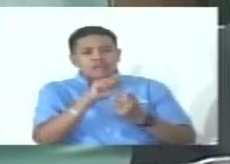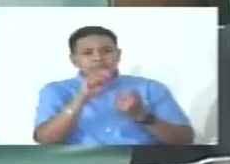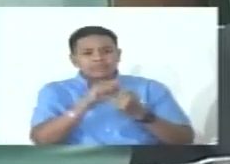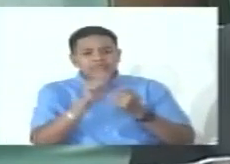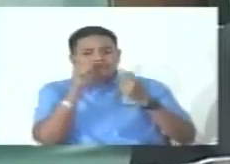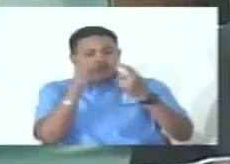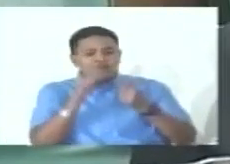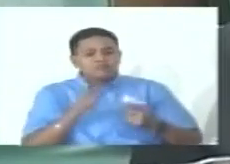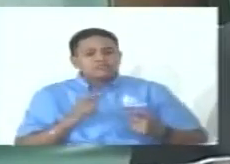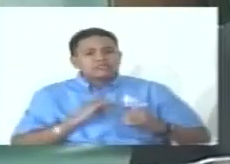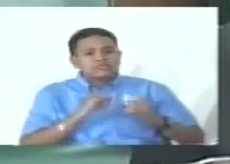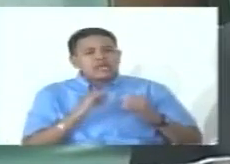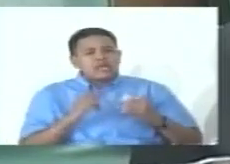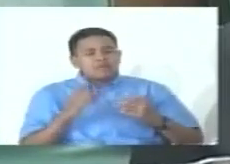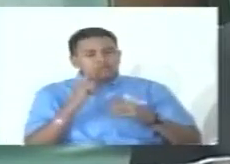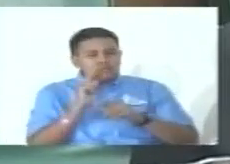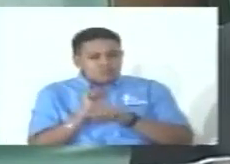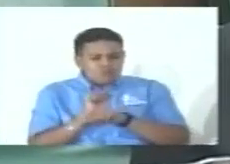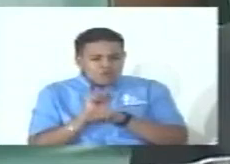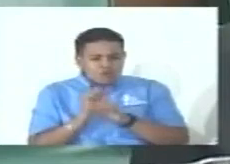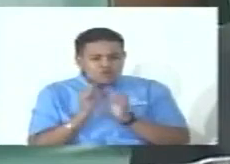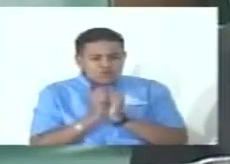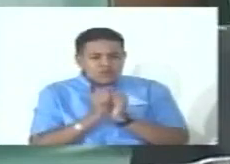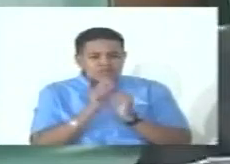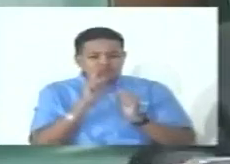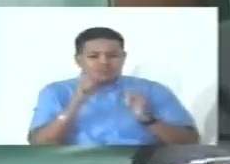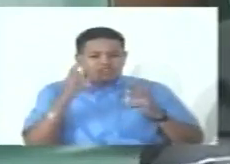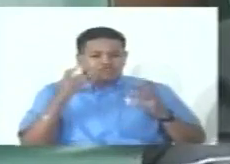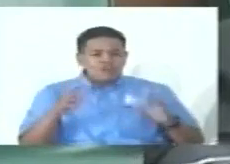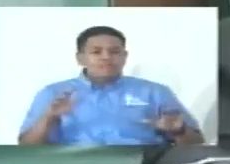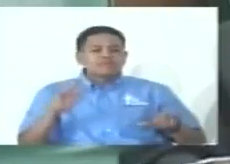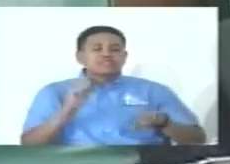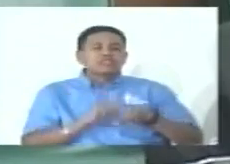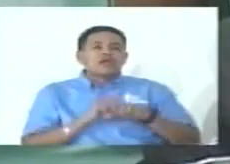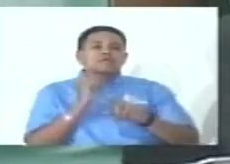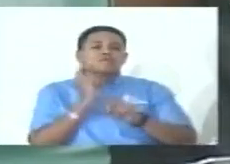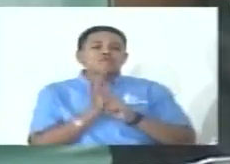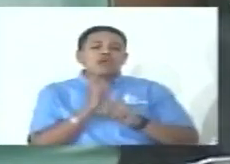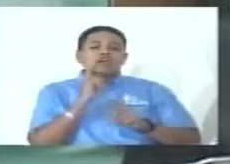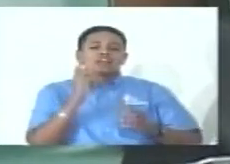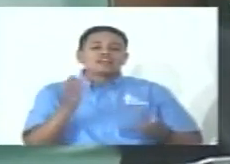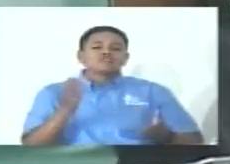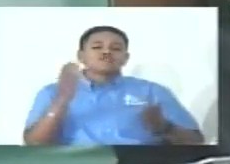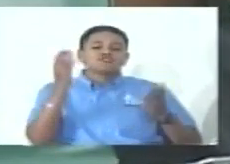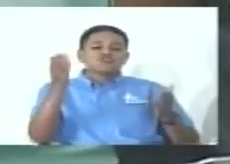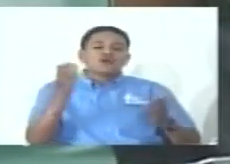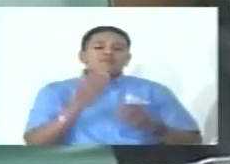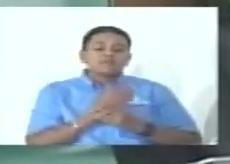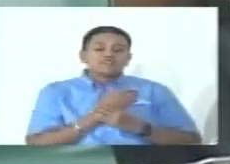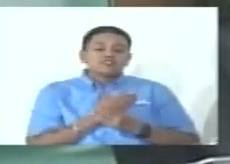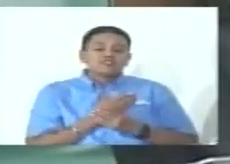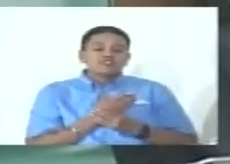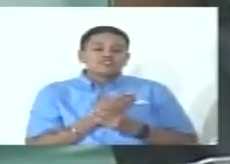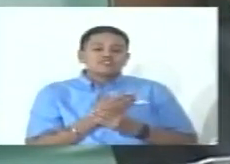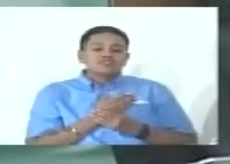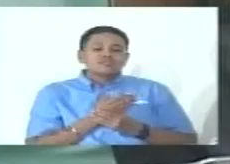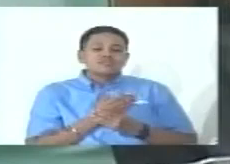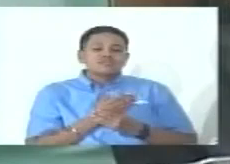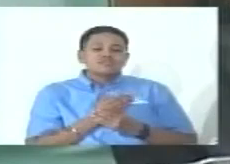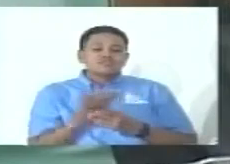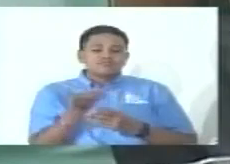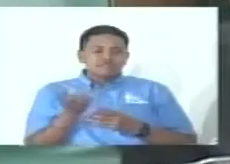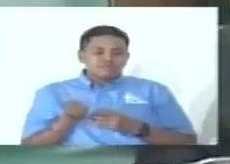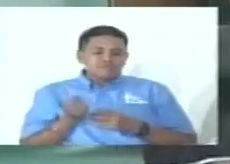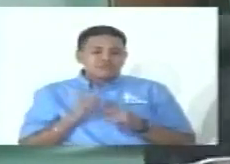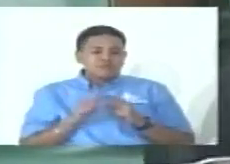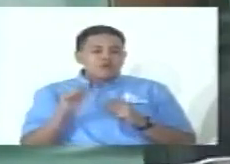objective. And it was completed in time and submitted to her. But there were other